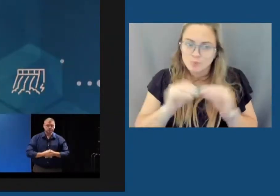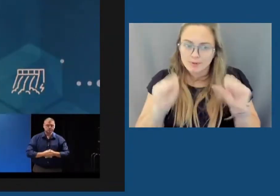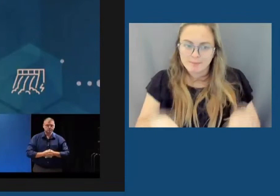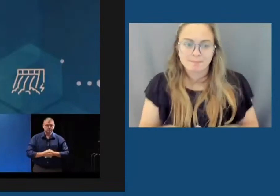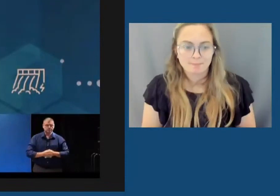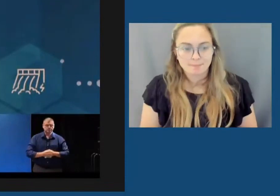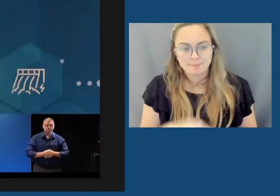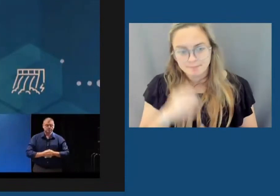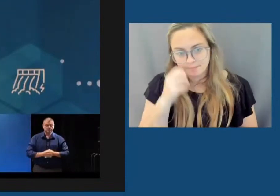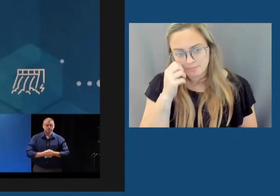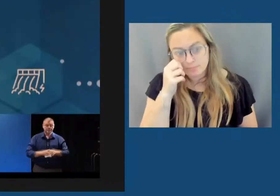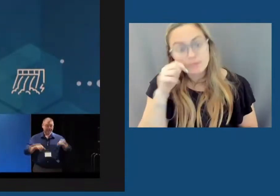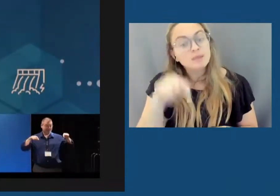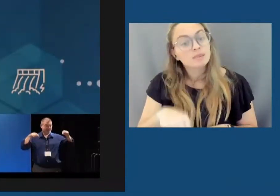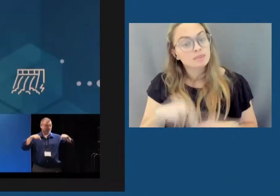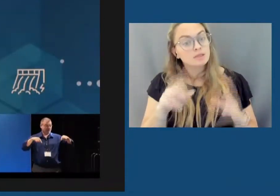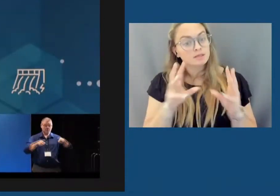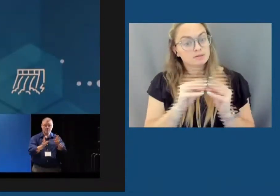This summit